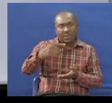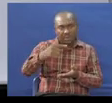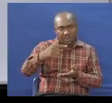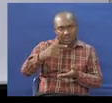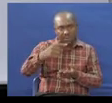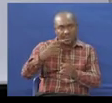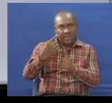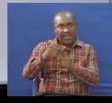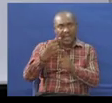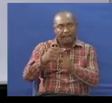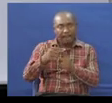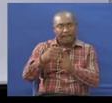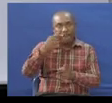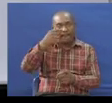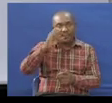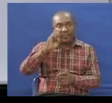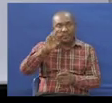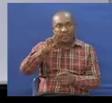the constant